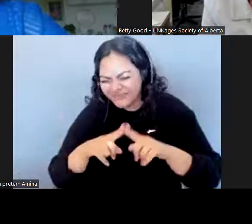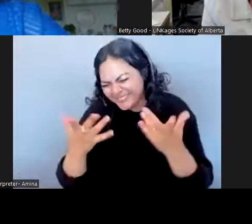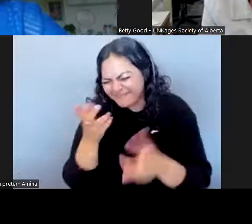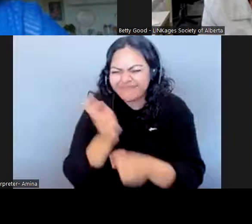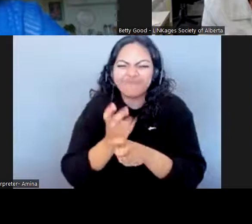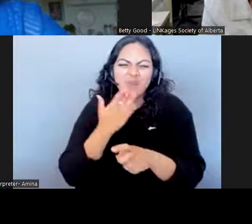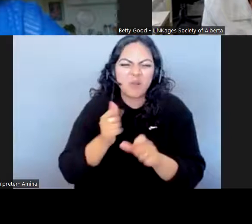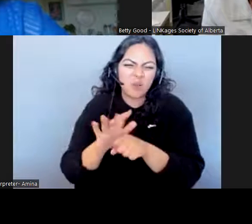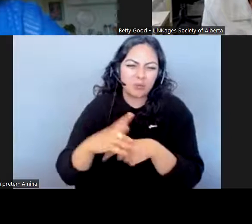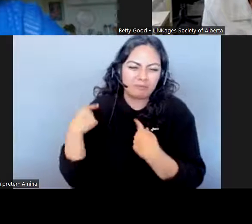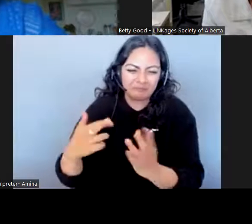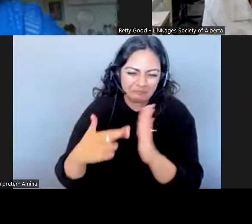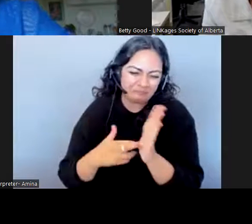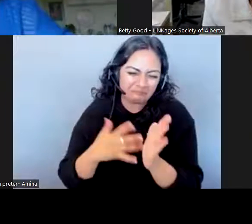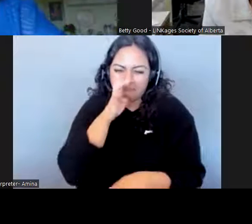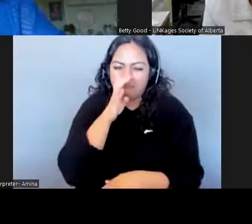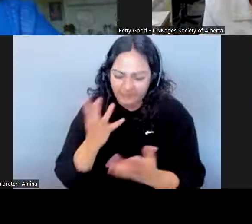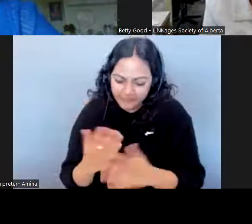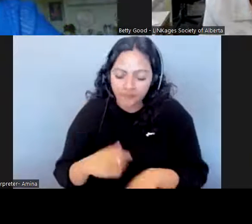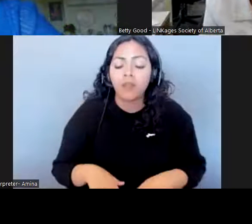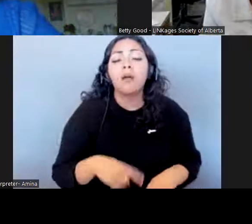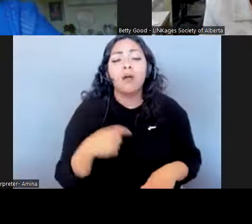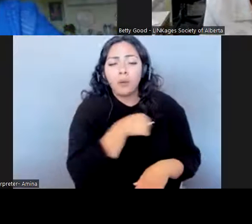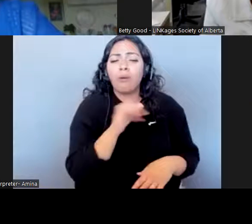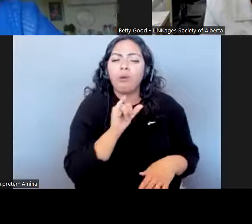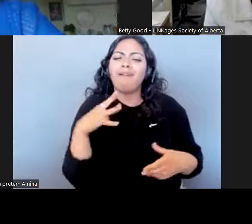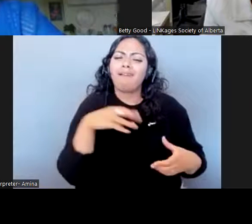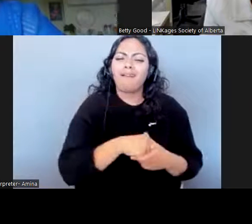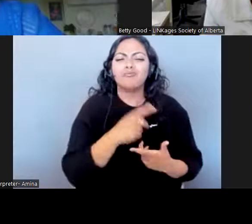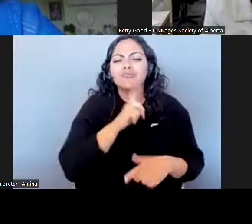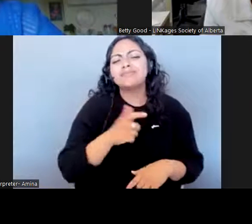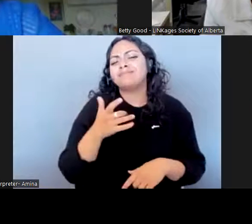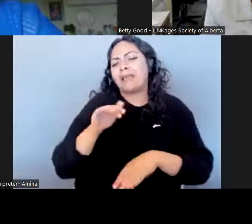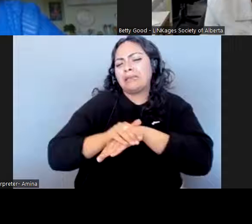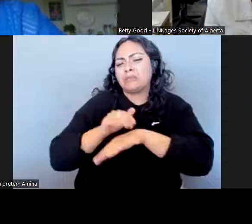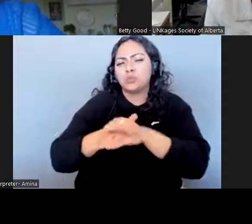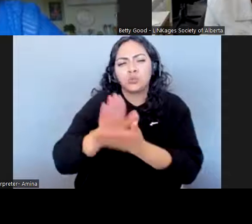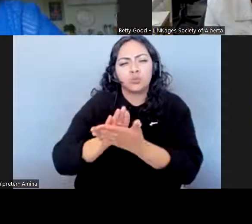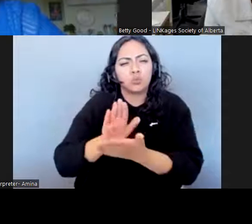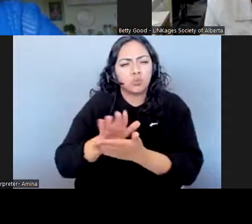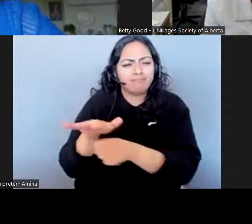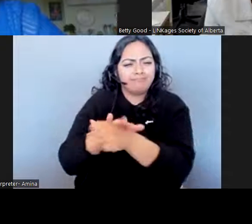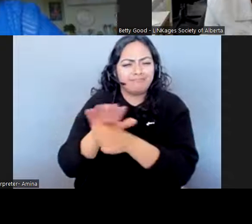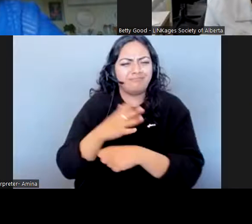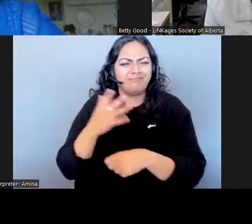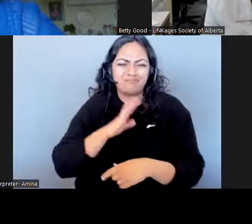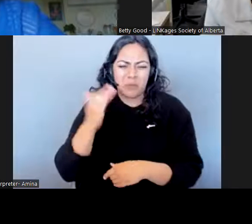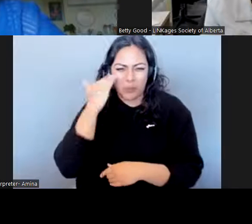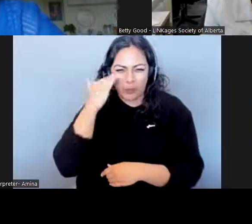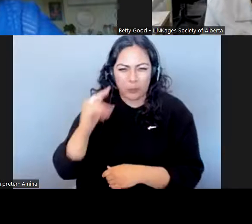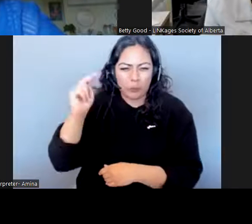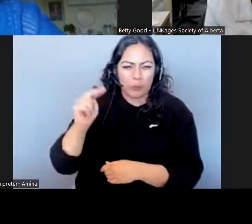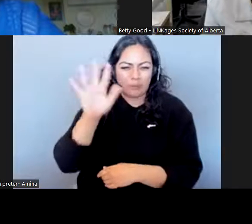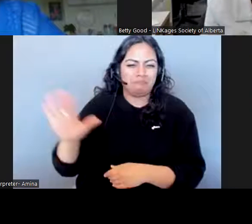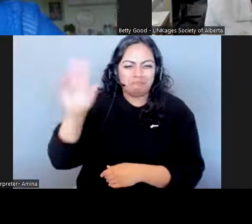flair, though I do work for the English school district. We always bring our cultural activities, being